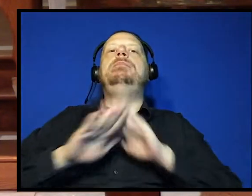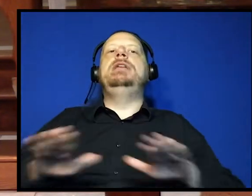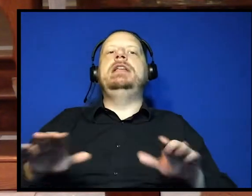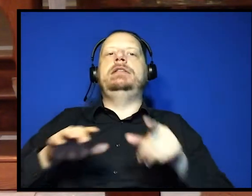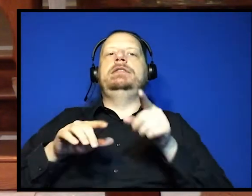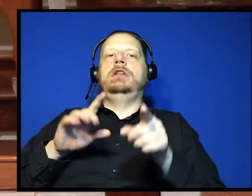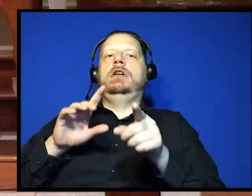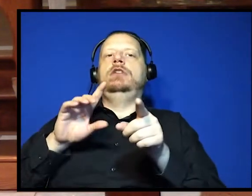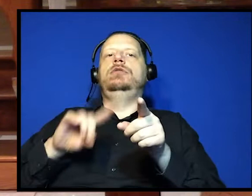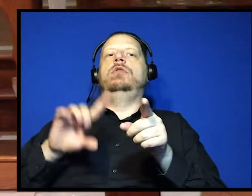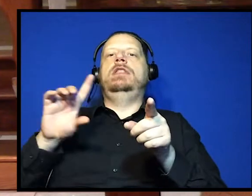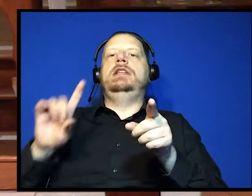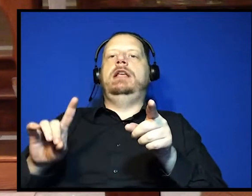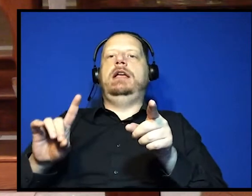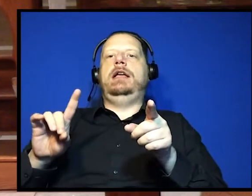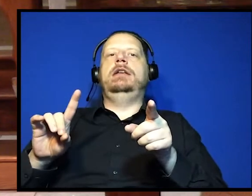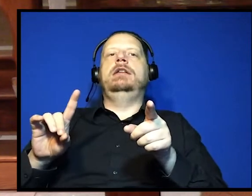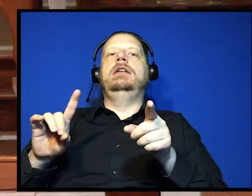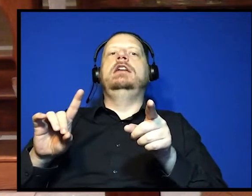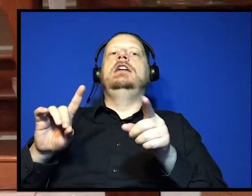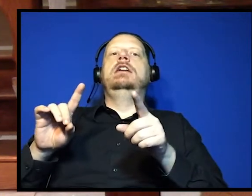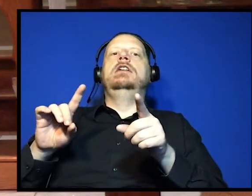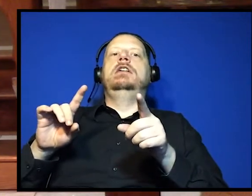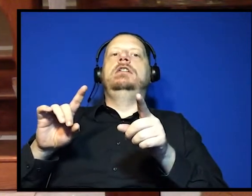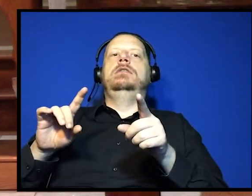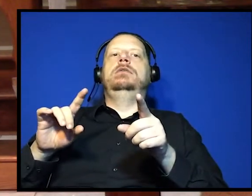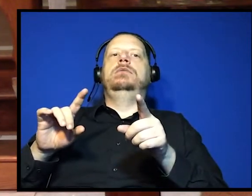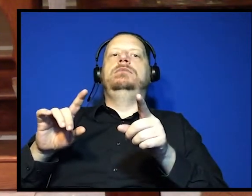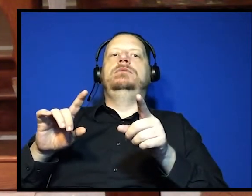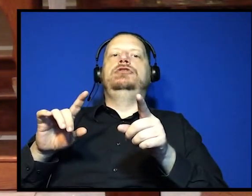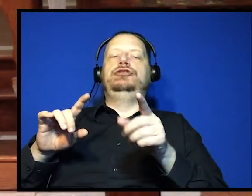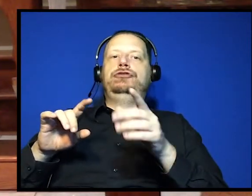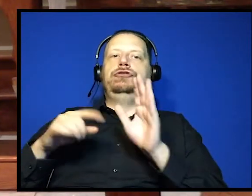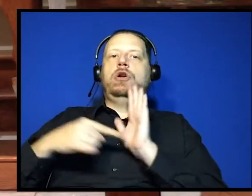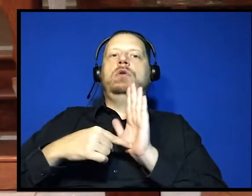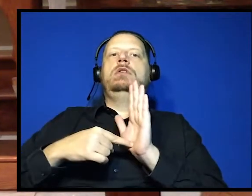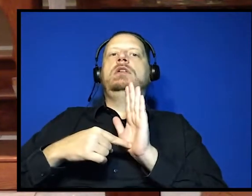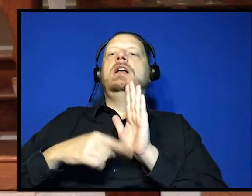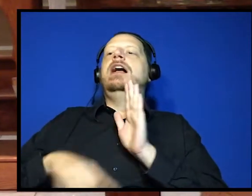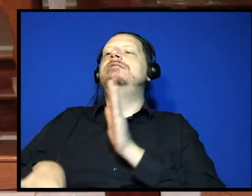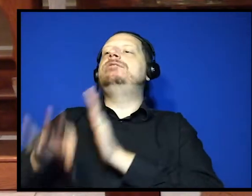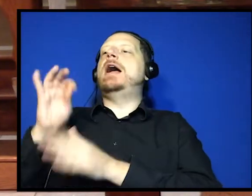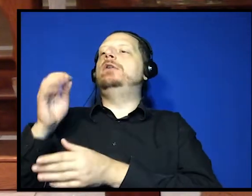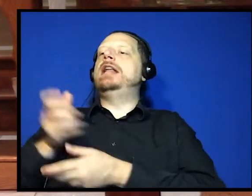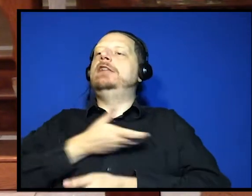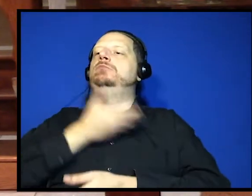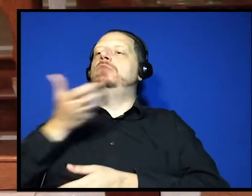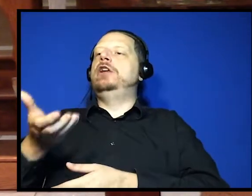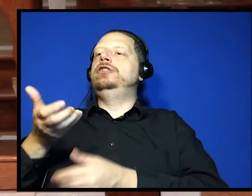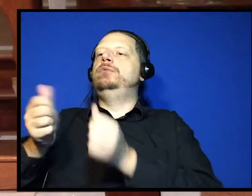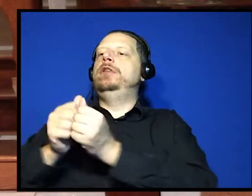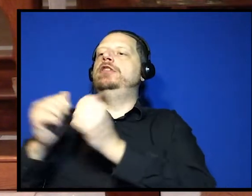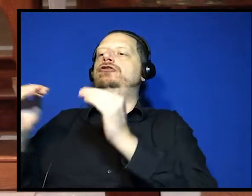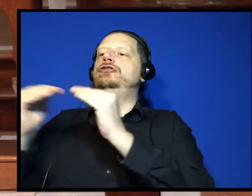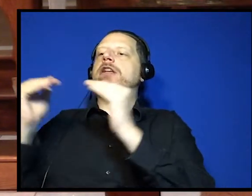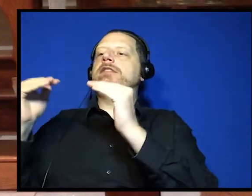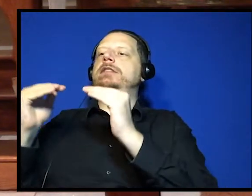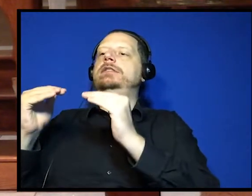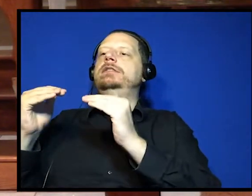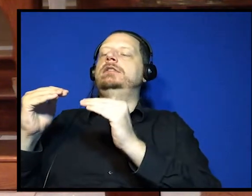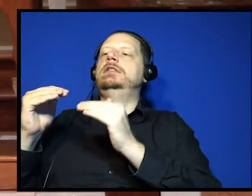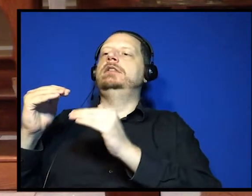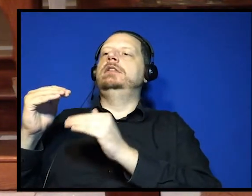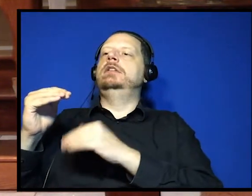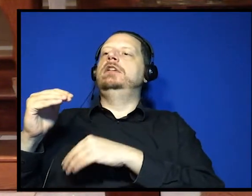that Dorothy Day championed found its expression in justice, in